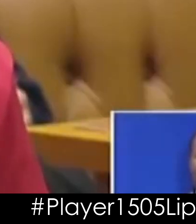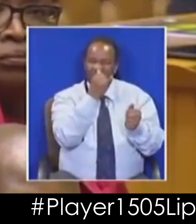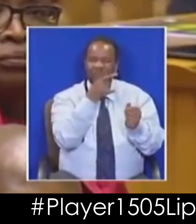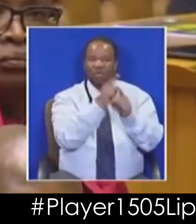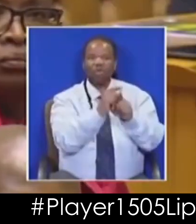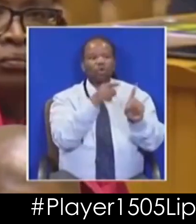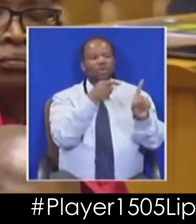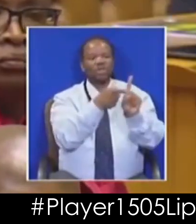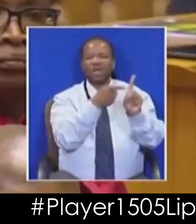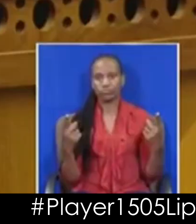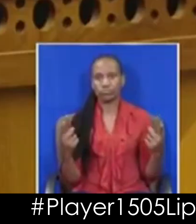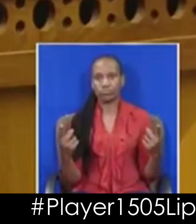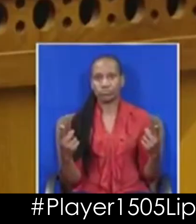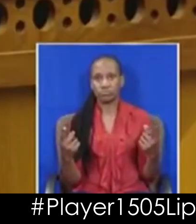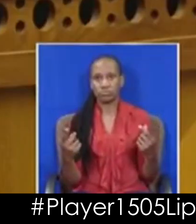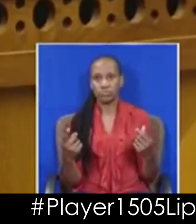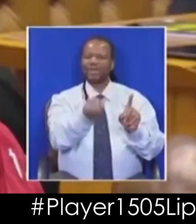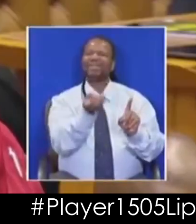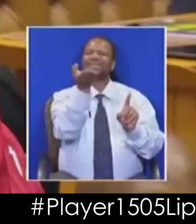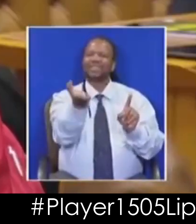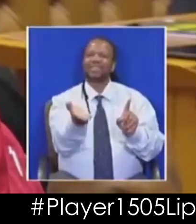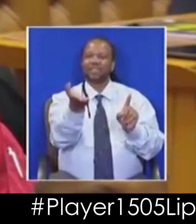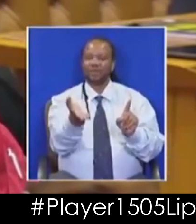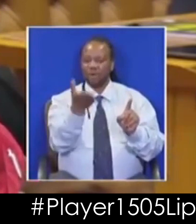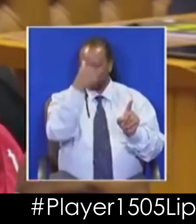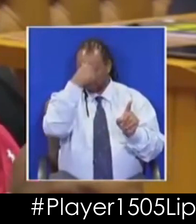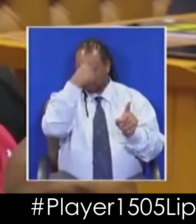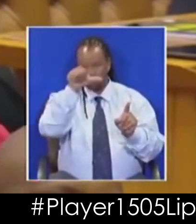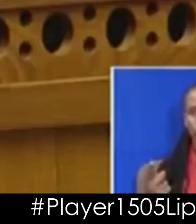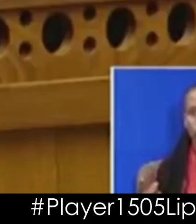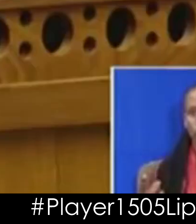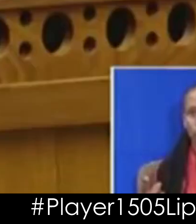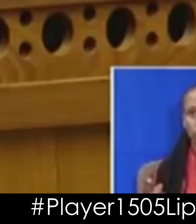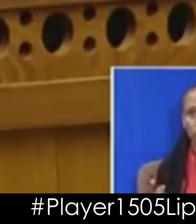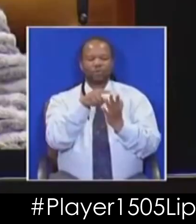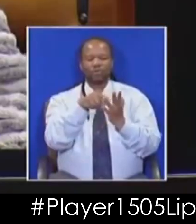if you had her in the shower. Wasn't me. And if you shot me on your camera.